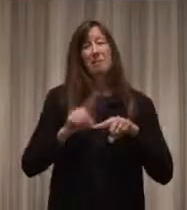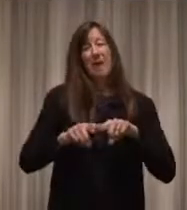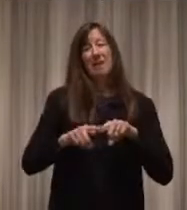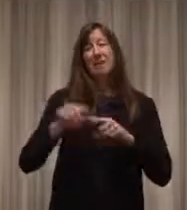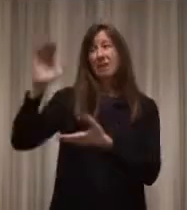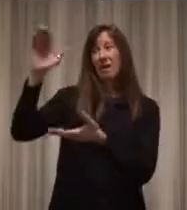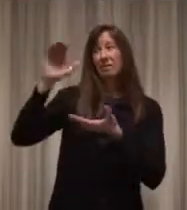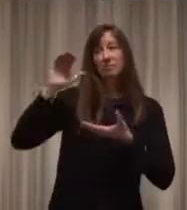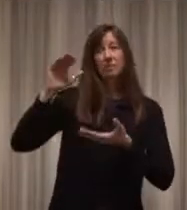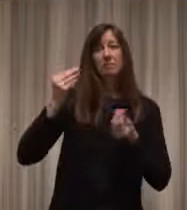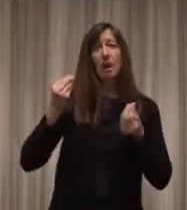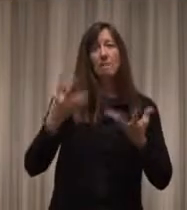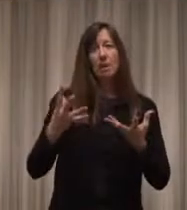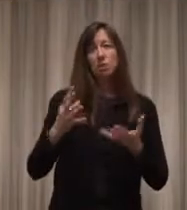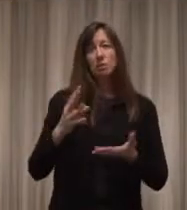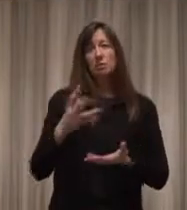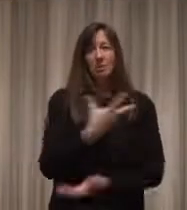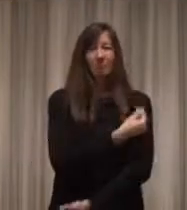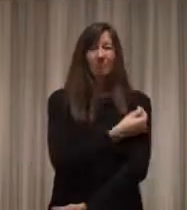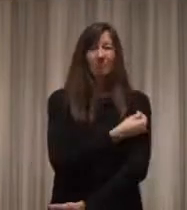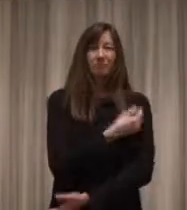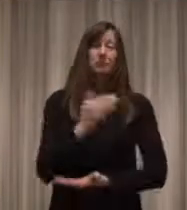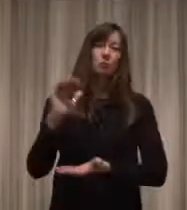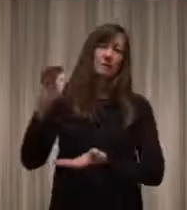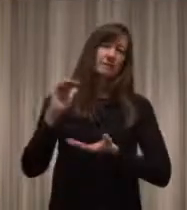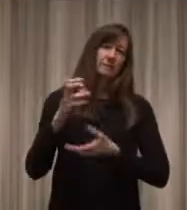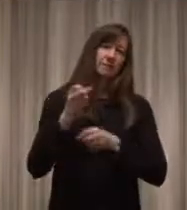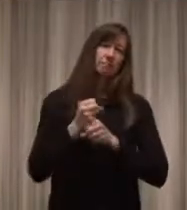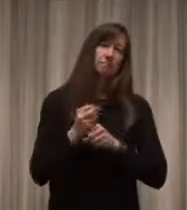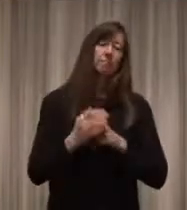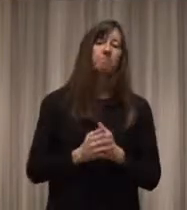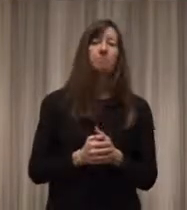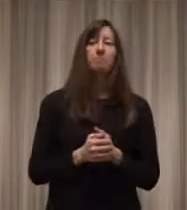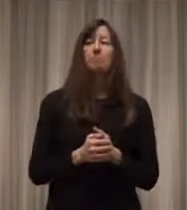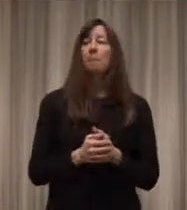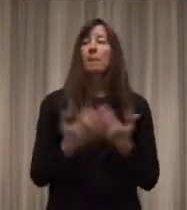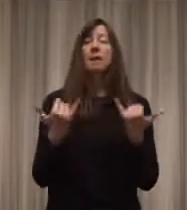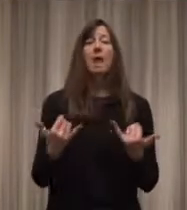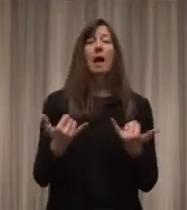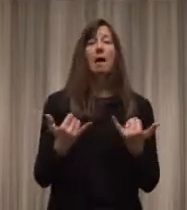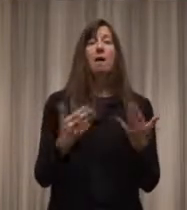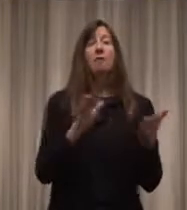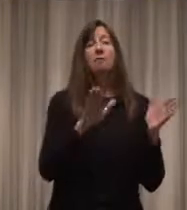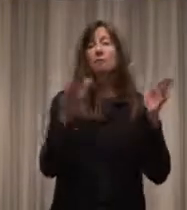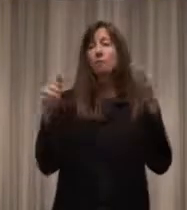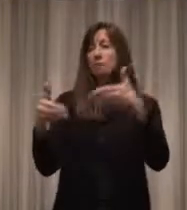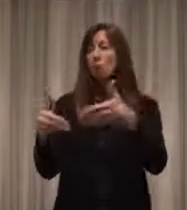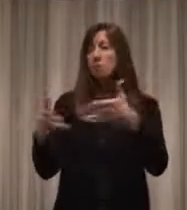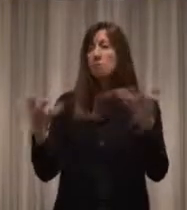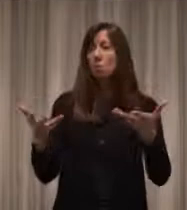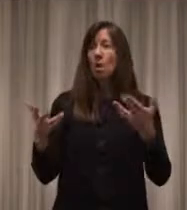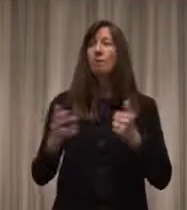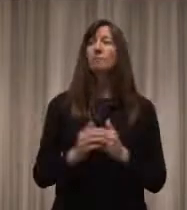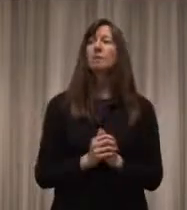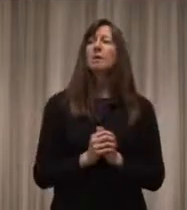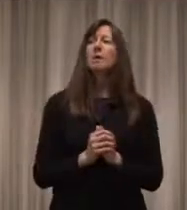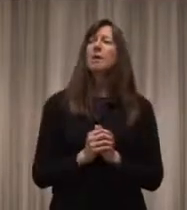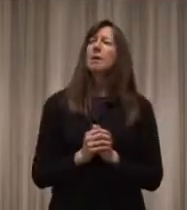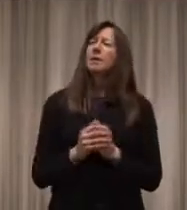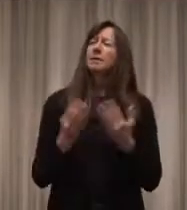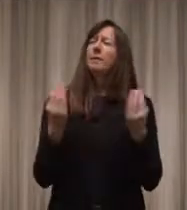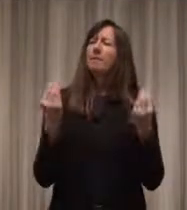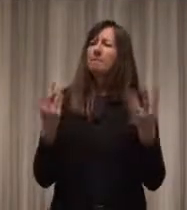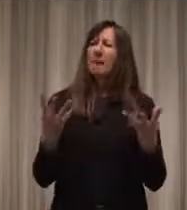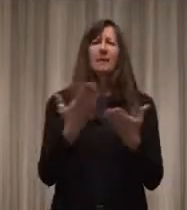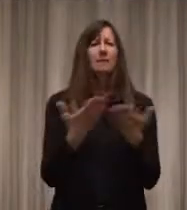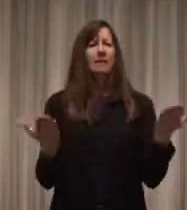So that's the vaccination update. Changing gears just a little bit, there's obviously many other things happening in our